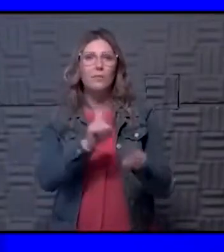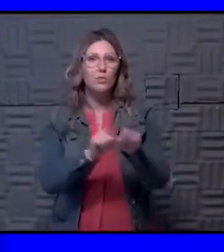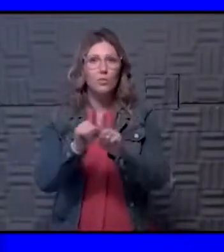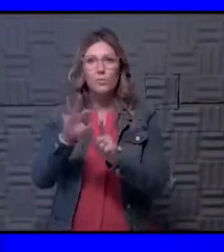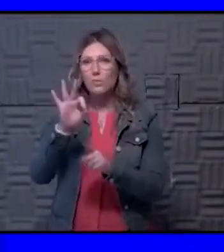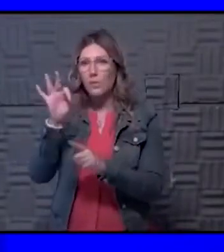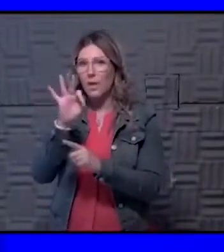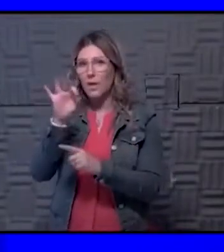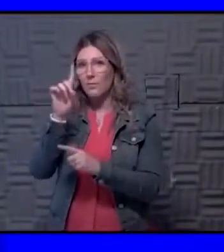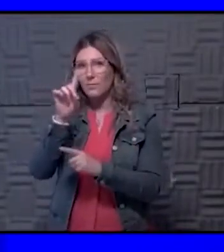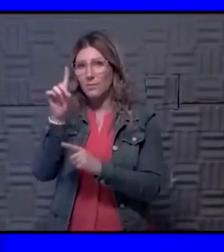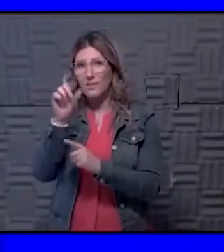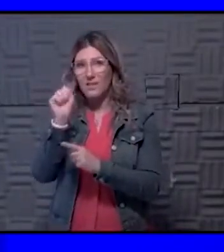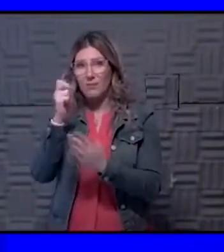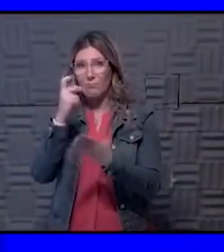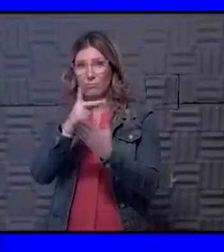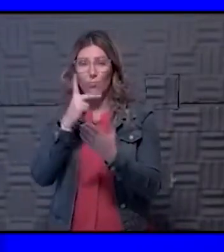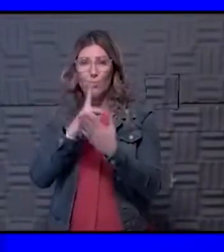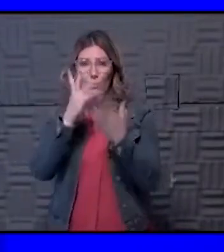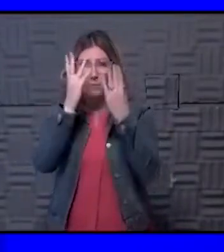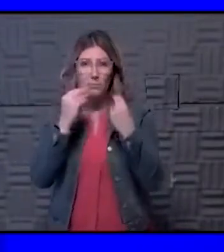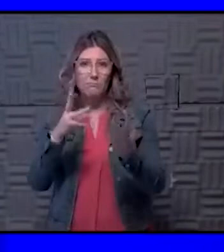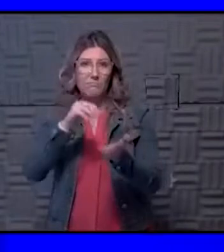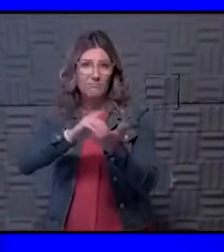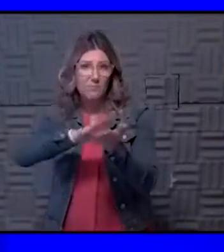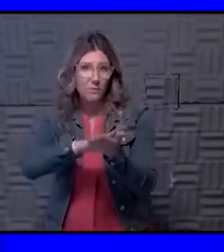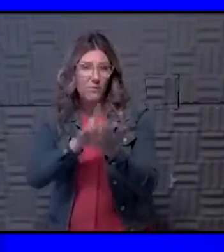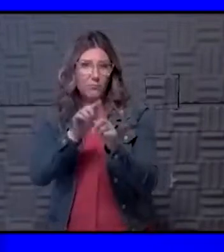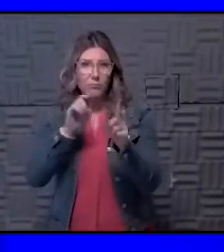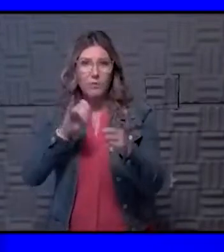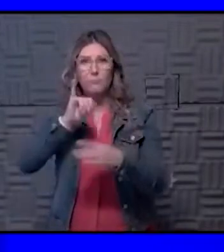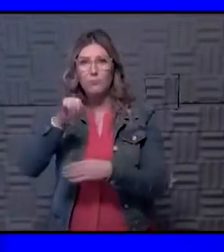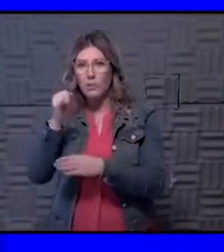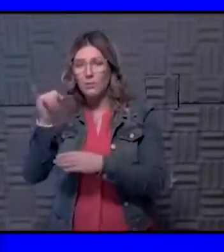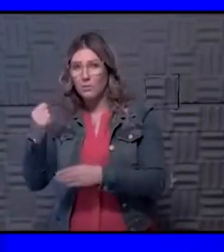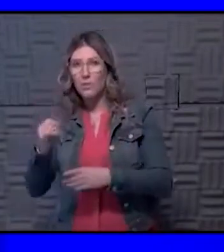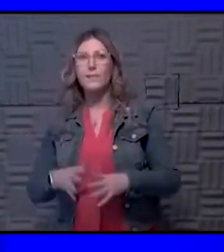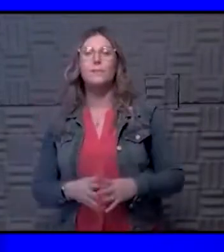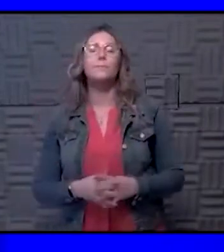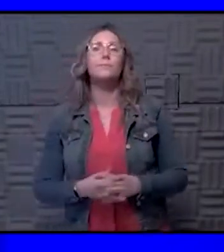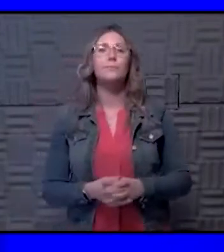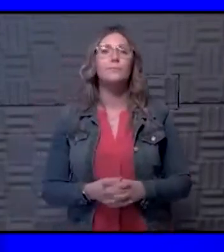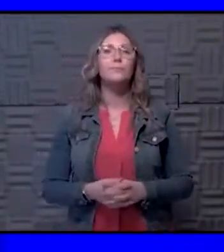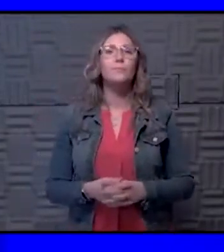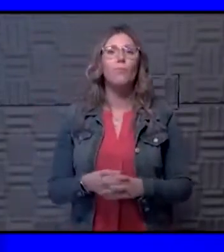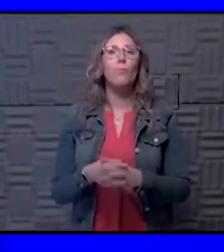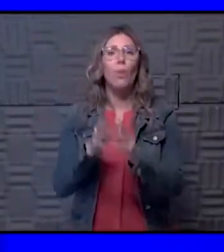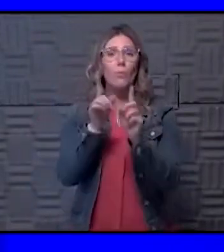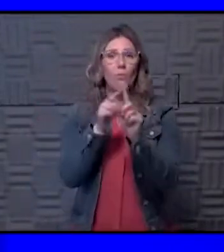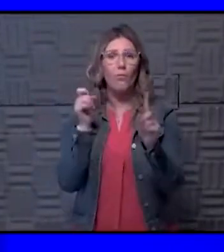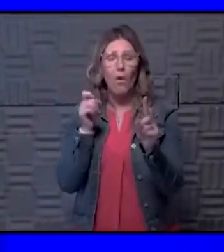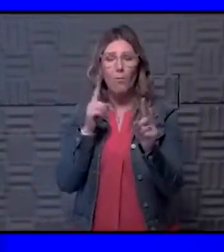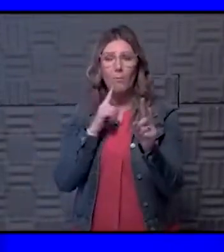FDA approval documents that were done, particularly by Johnson & Johnson, against the